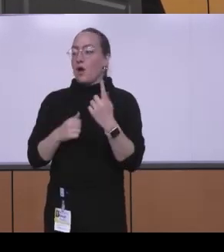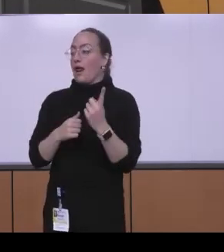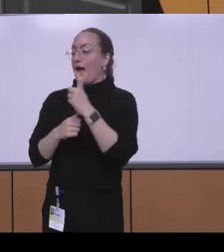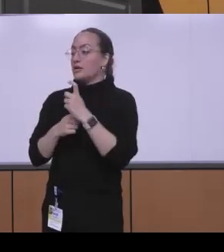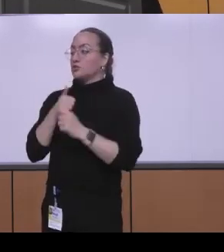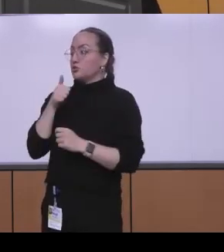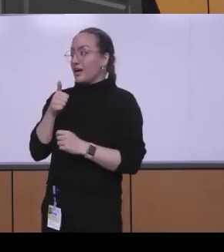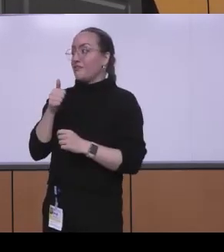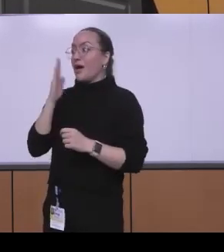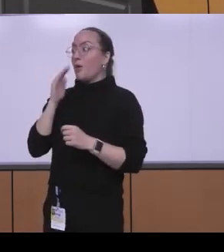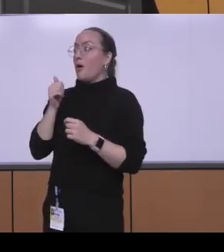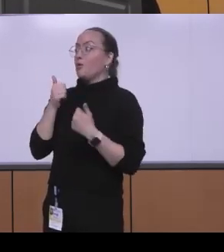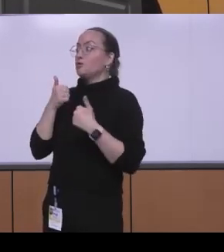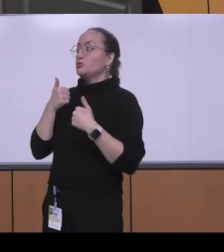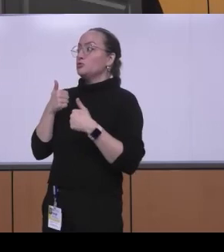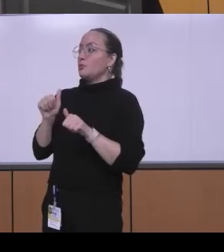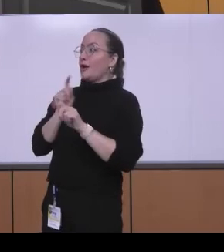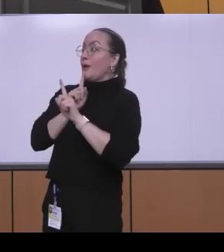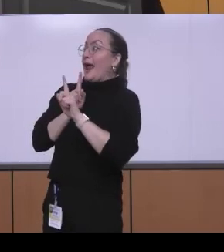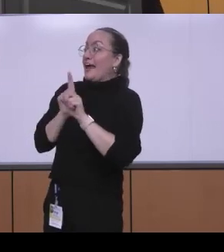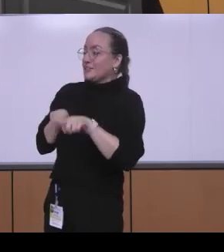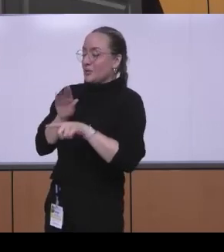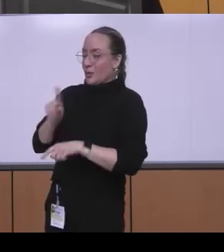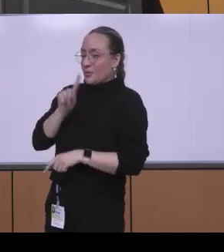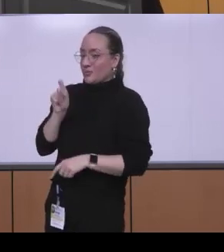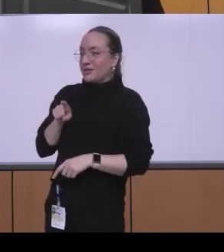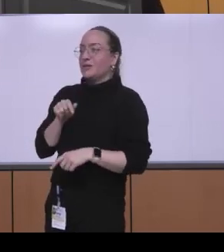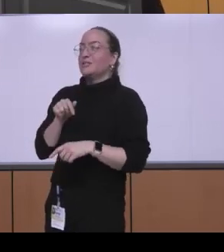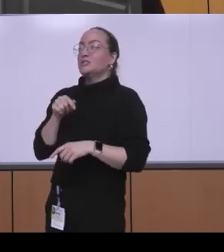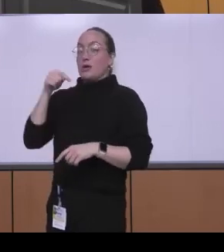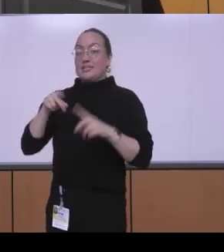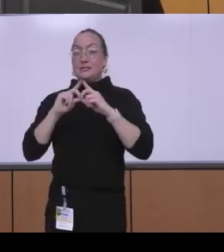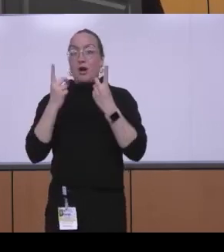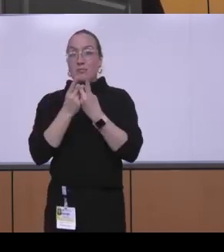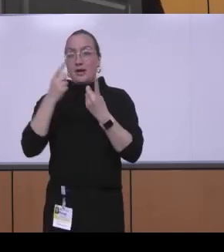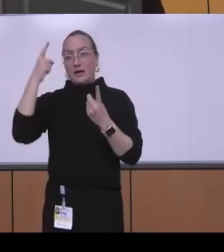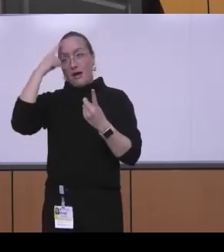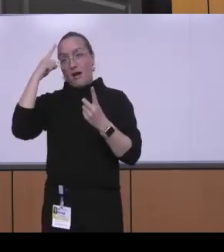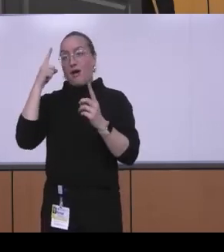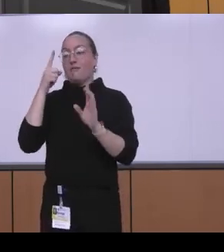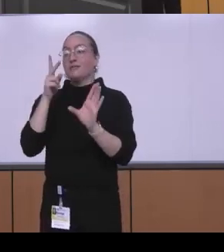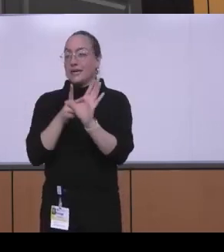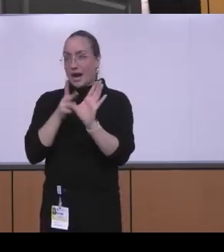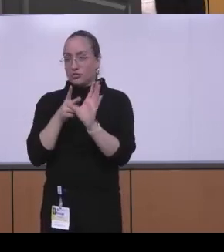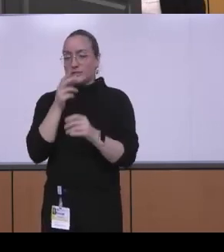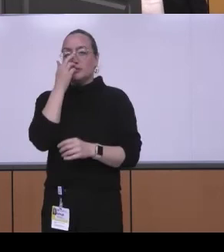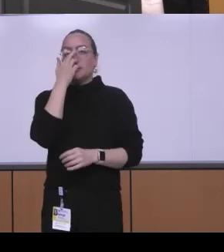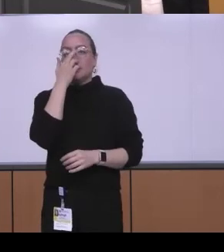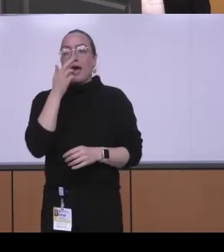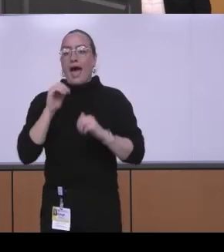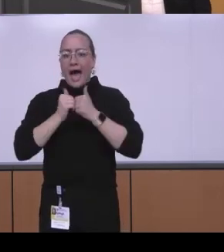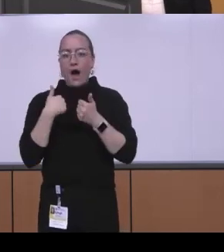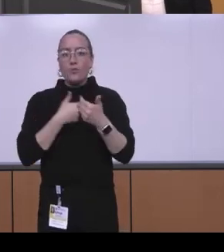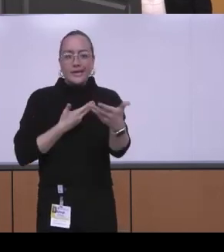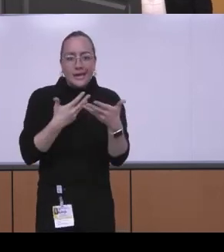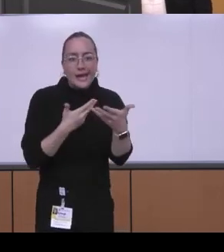you to try to answer it on behalf of our department, which is, this is a department of psychiatry. The way that we engage with most of the